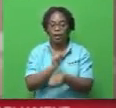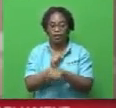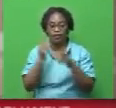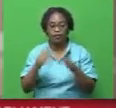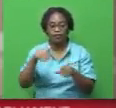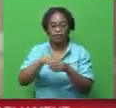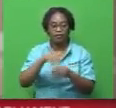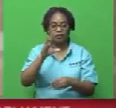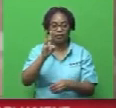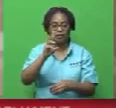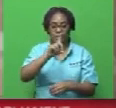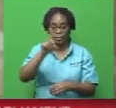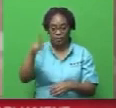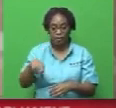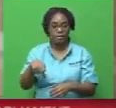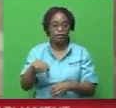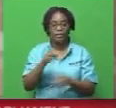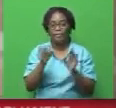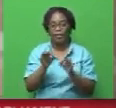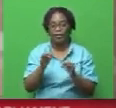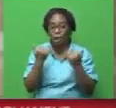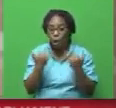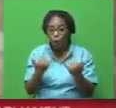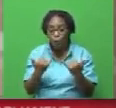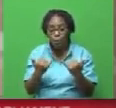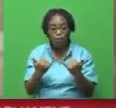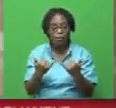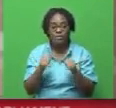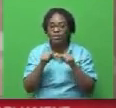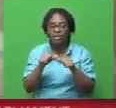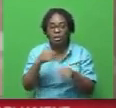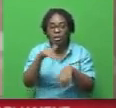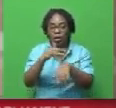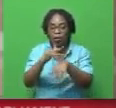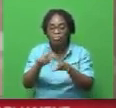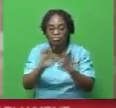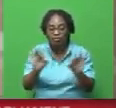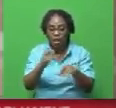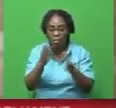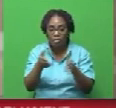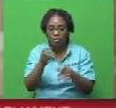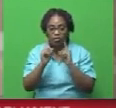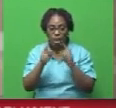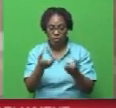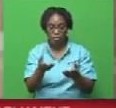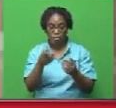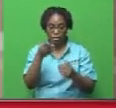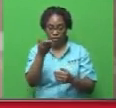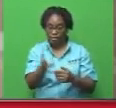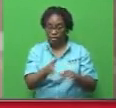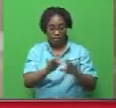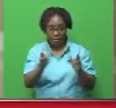remain vacant today. As we speak, that office building is vacant. And in